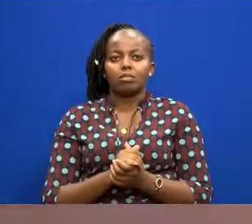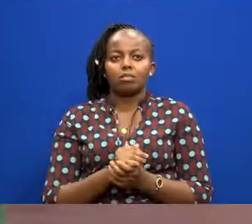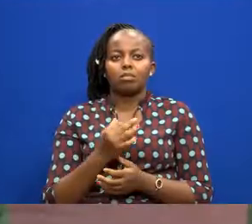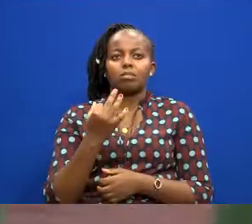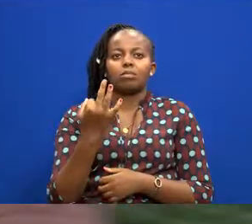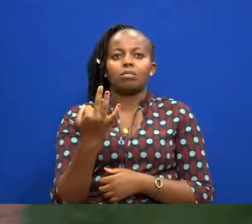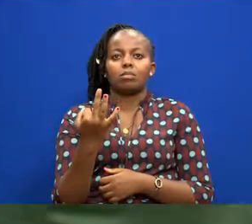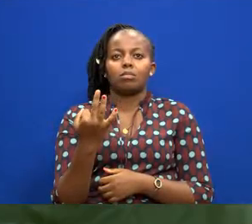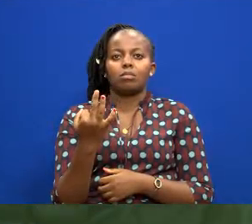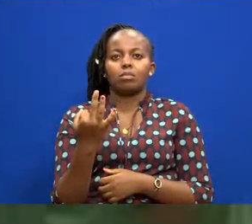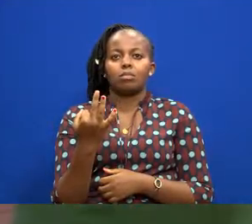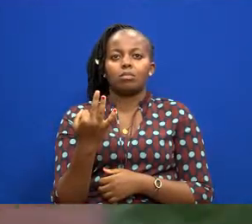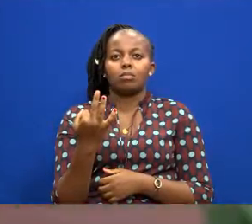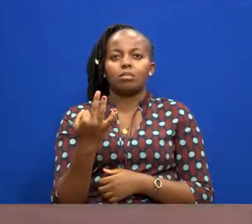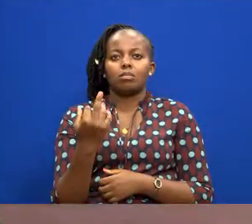3,